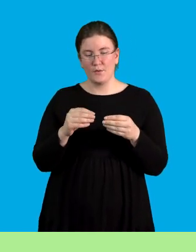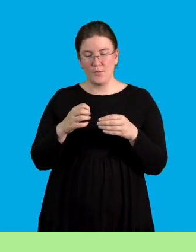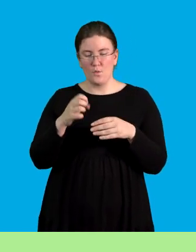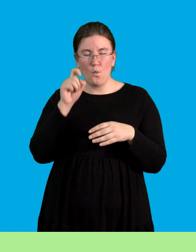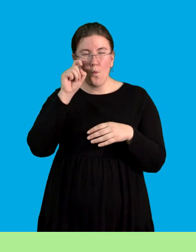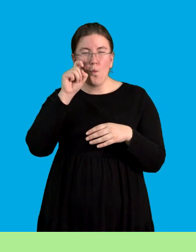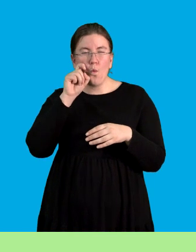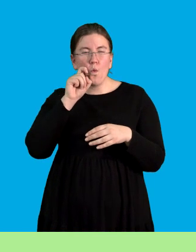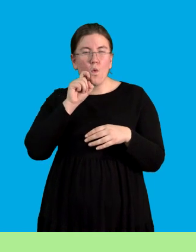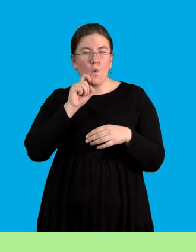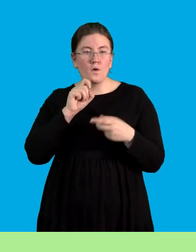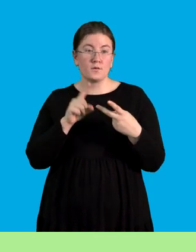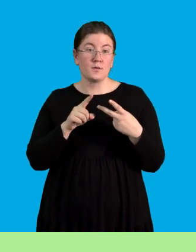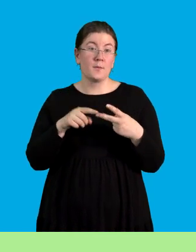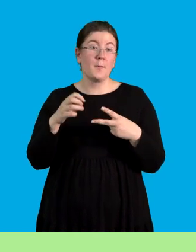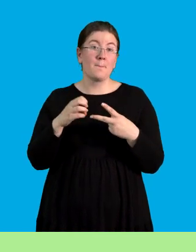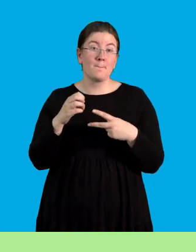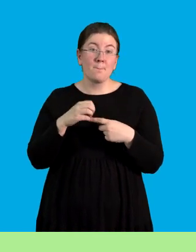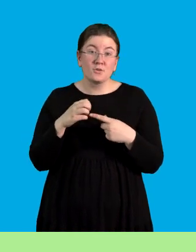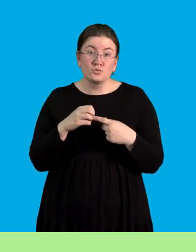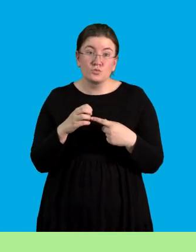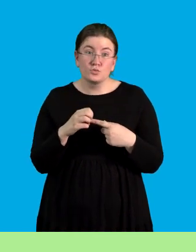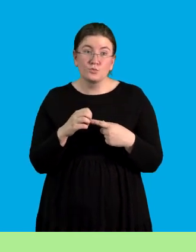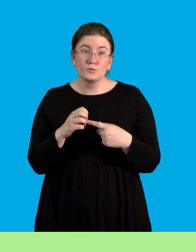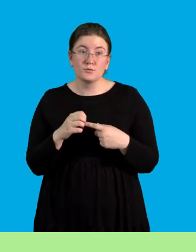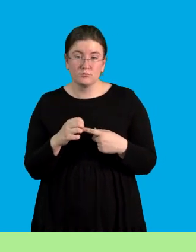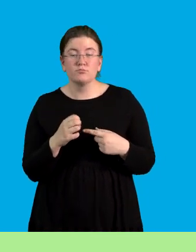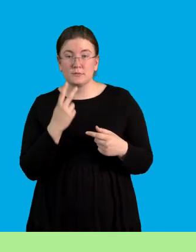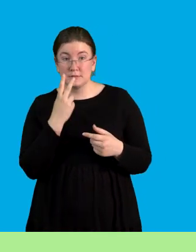mushrooms, and these are macroscopic